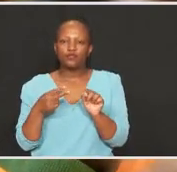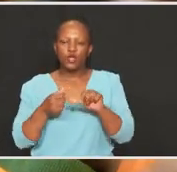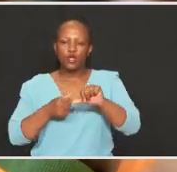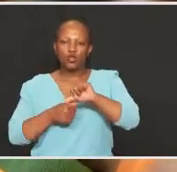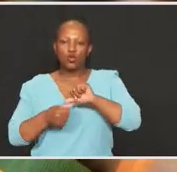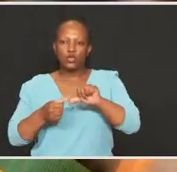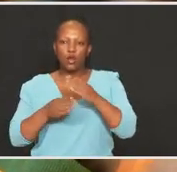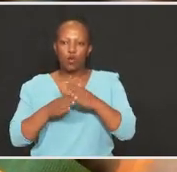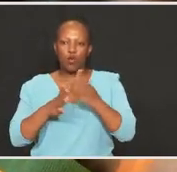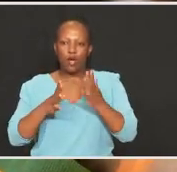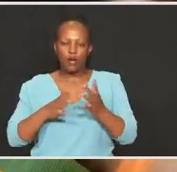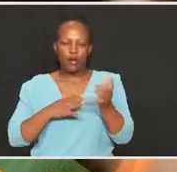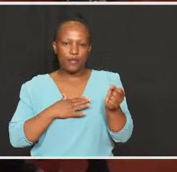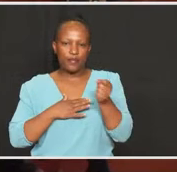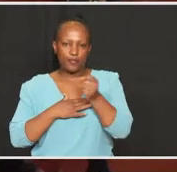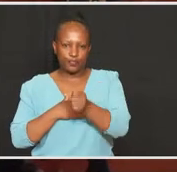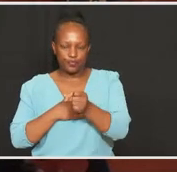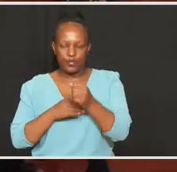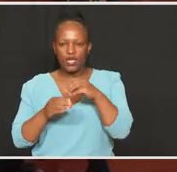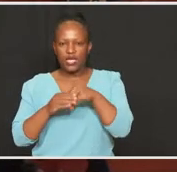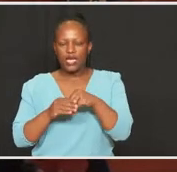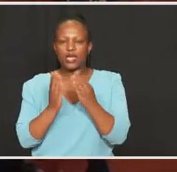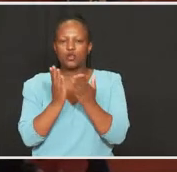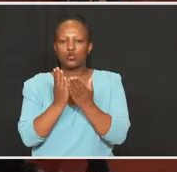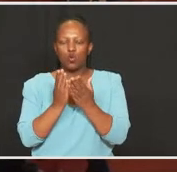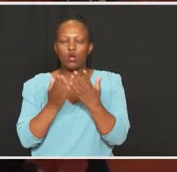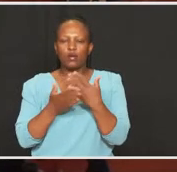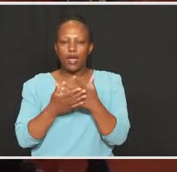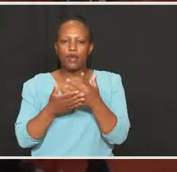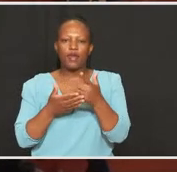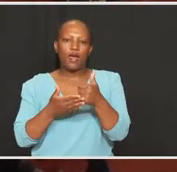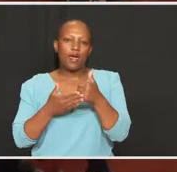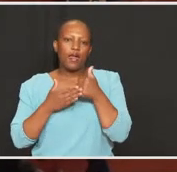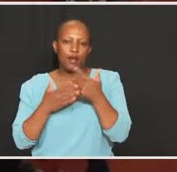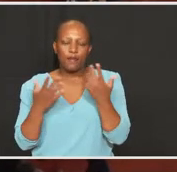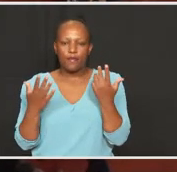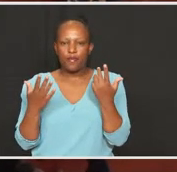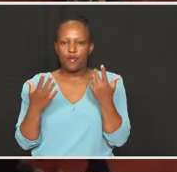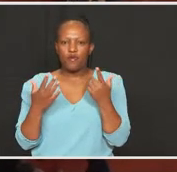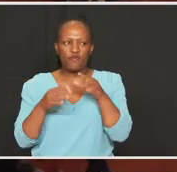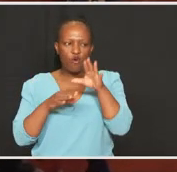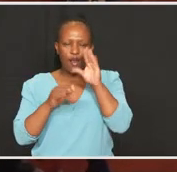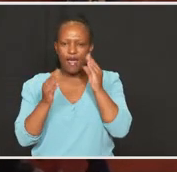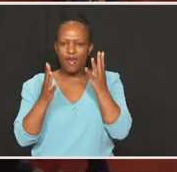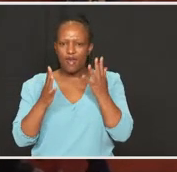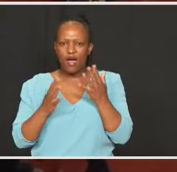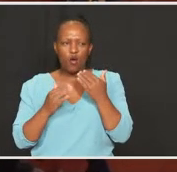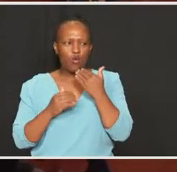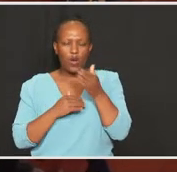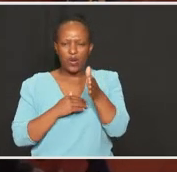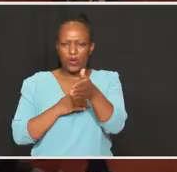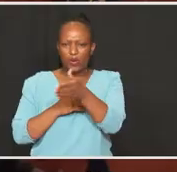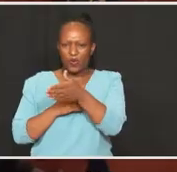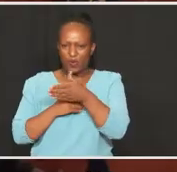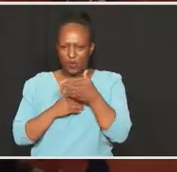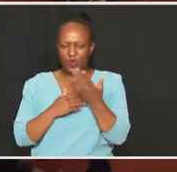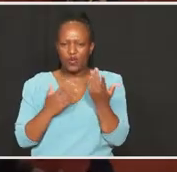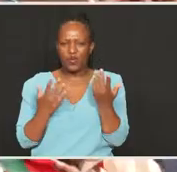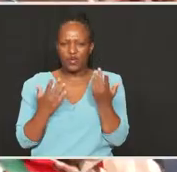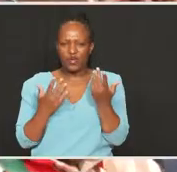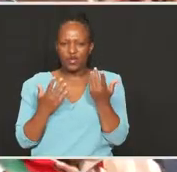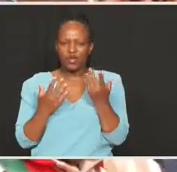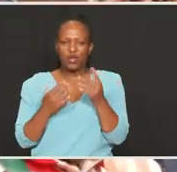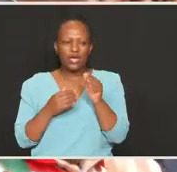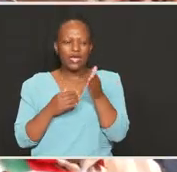social workers within our school can also assist with issues of coastal Learners that we have within our